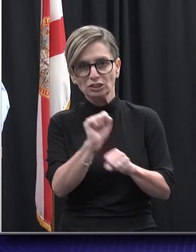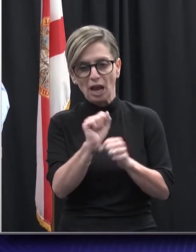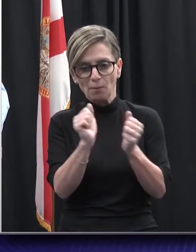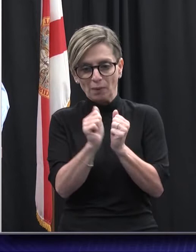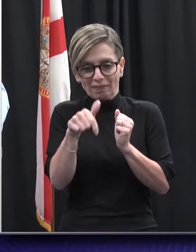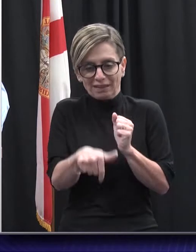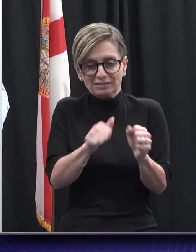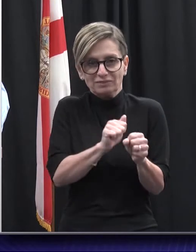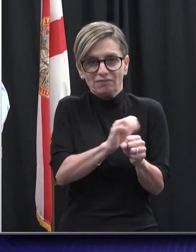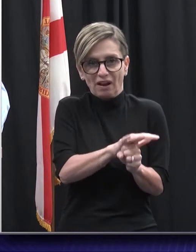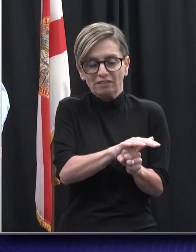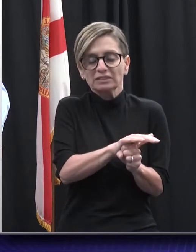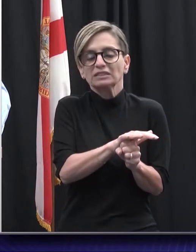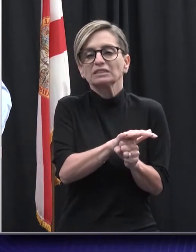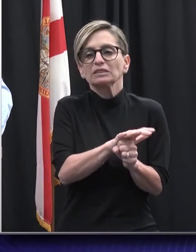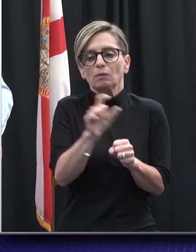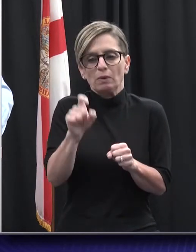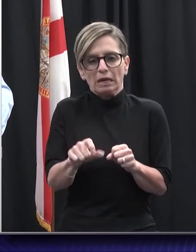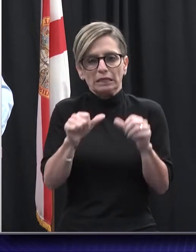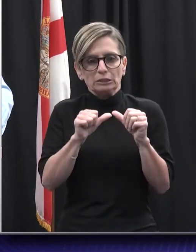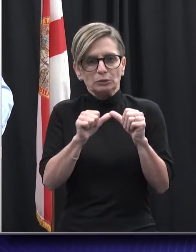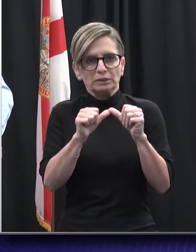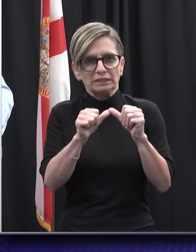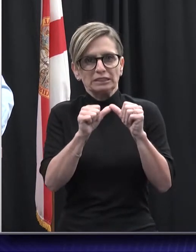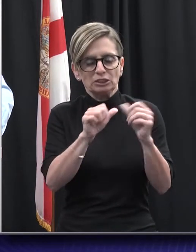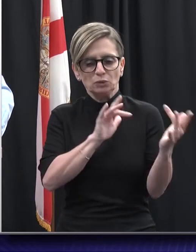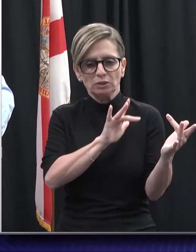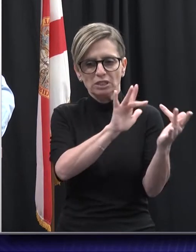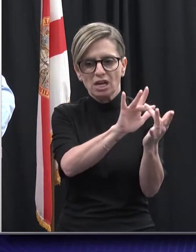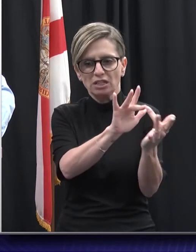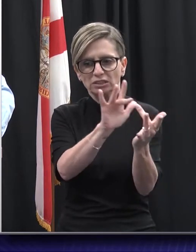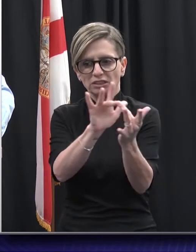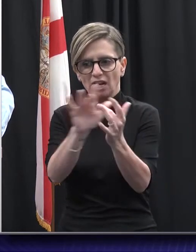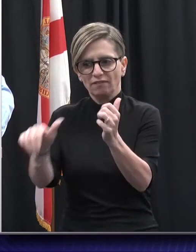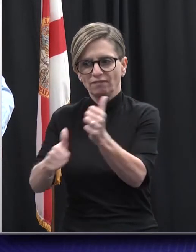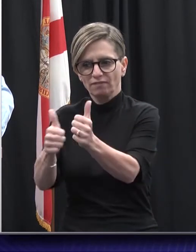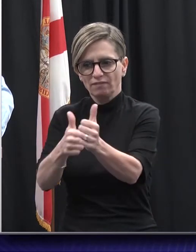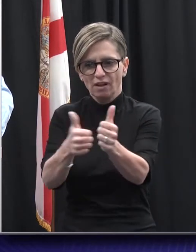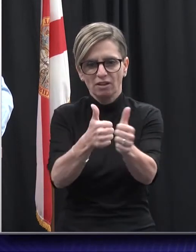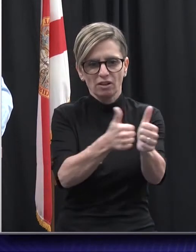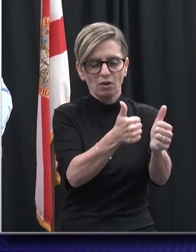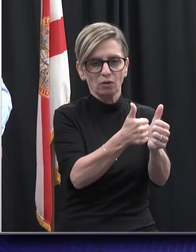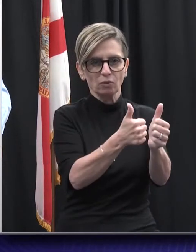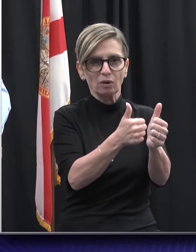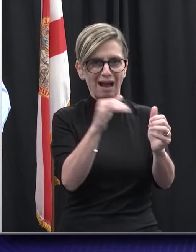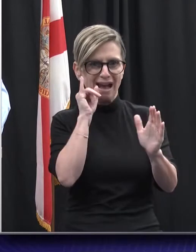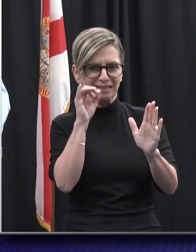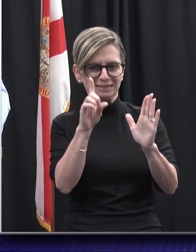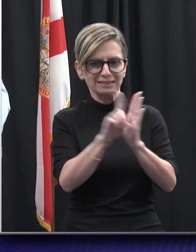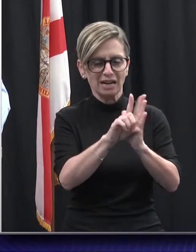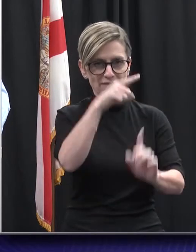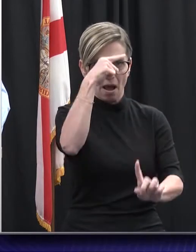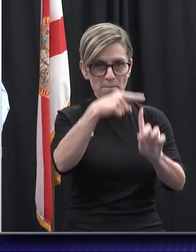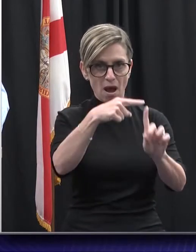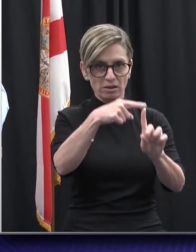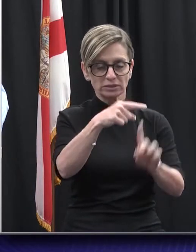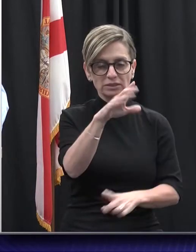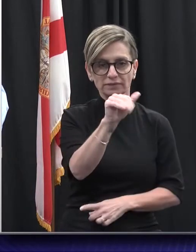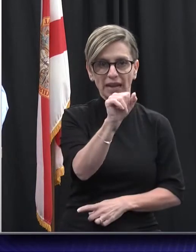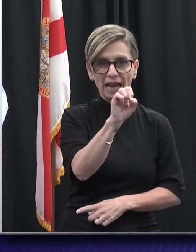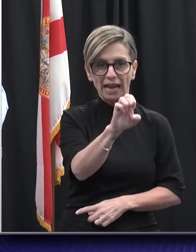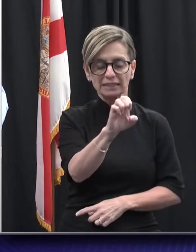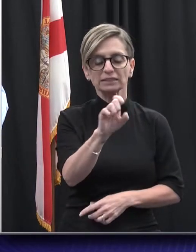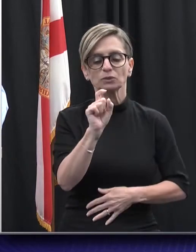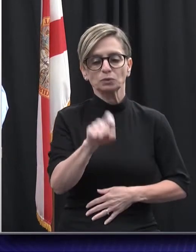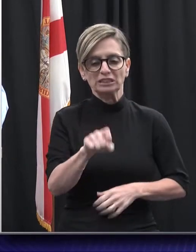is, we need to continue our contact tracing. When we identify a positive case, we need to work